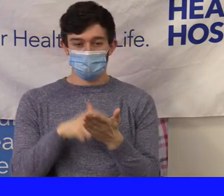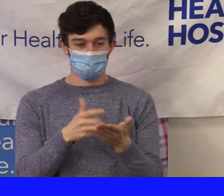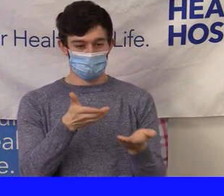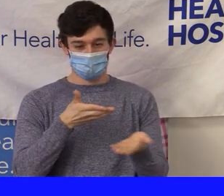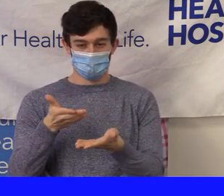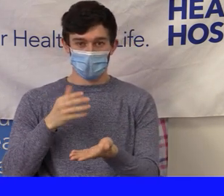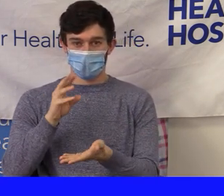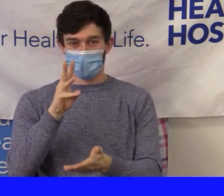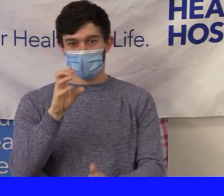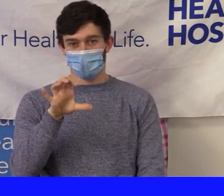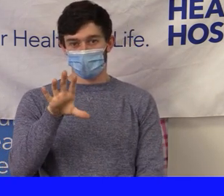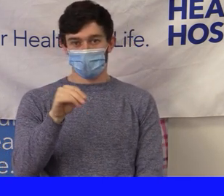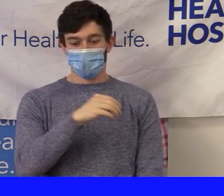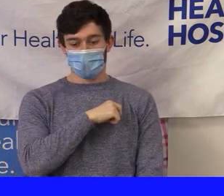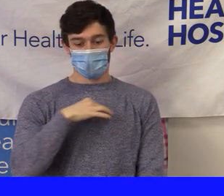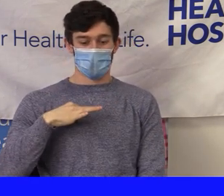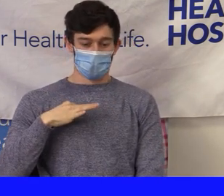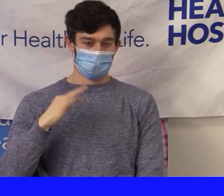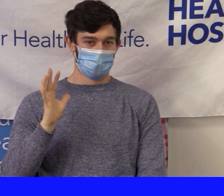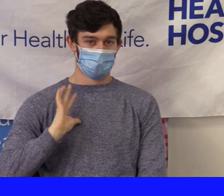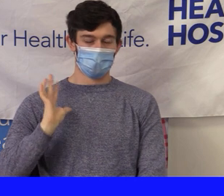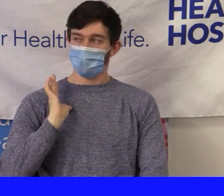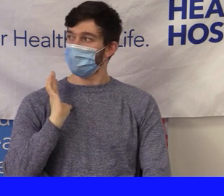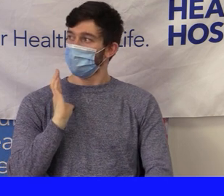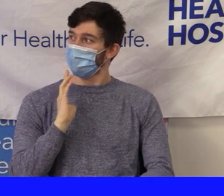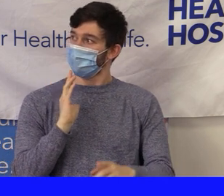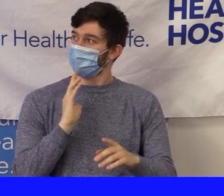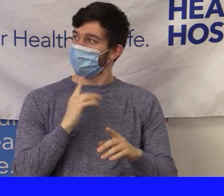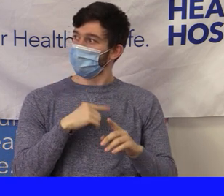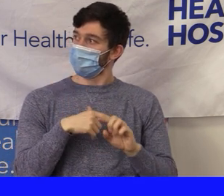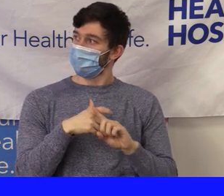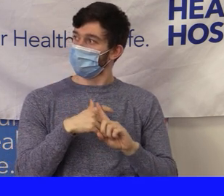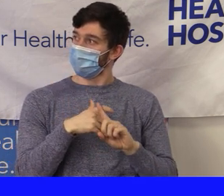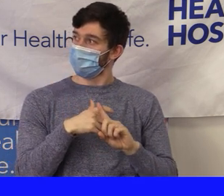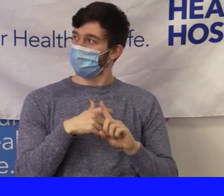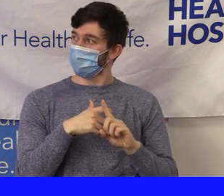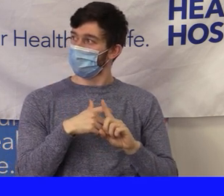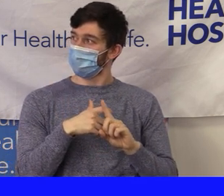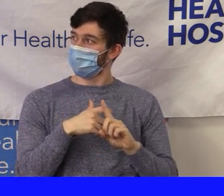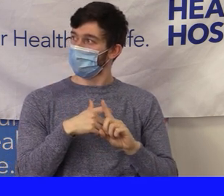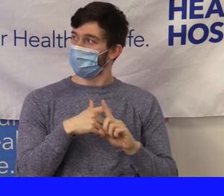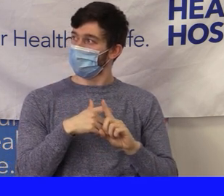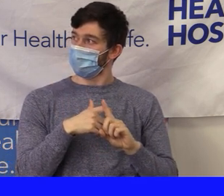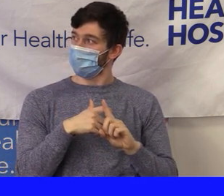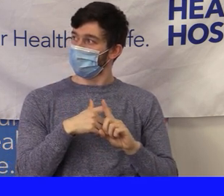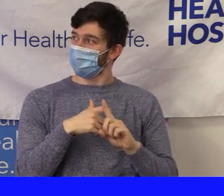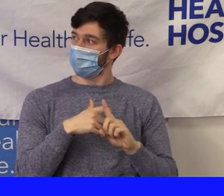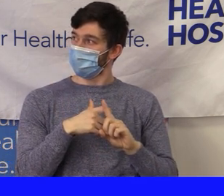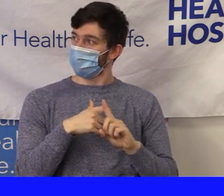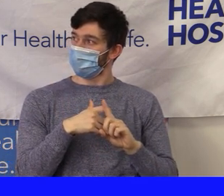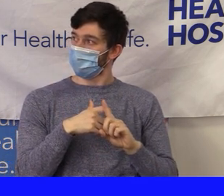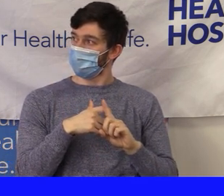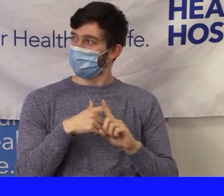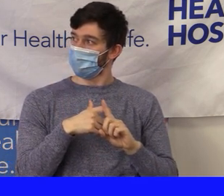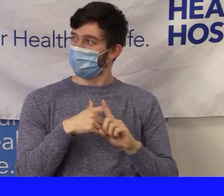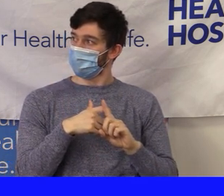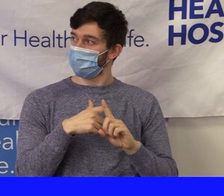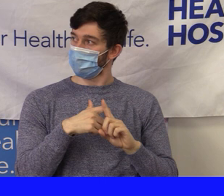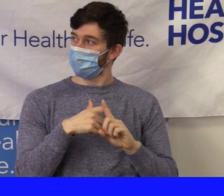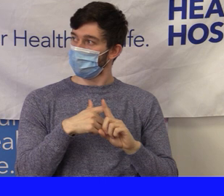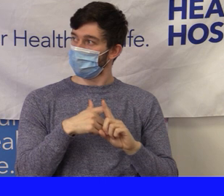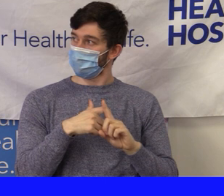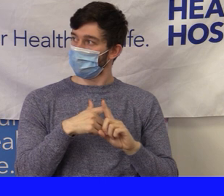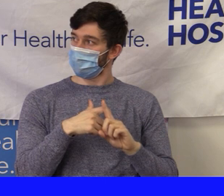about 650 staff formerly of Corizon who would come over to us effective January 1st of